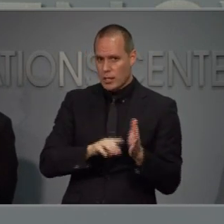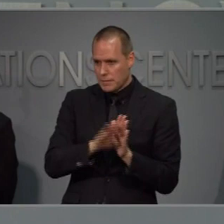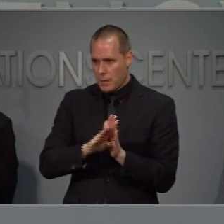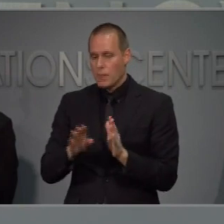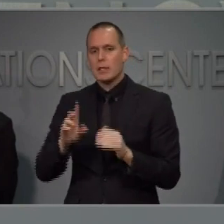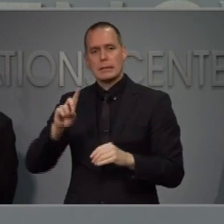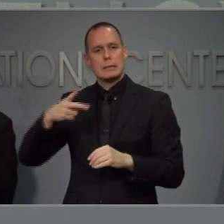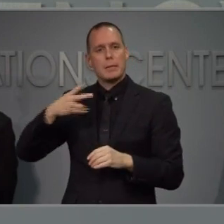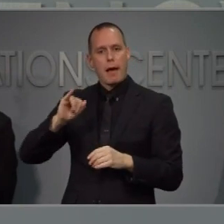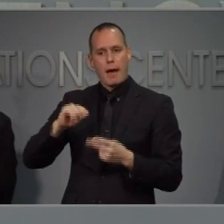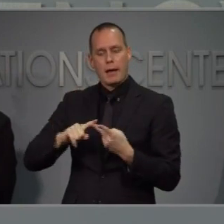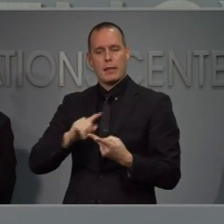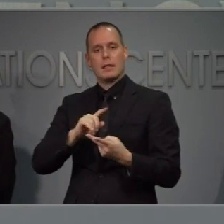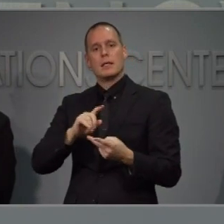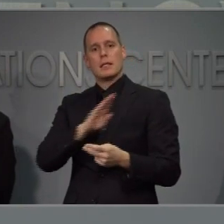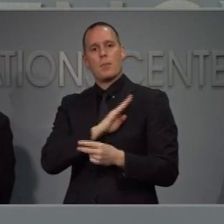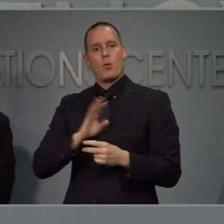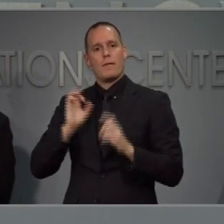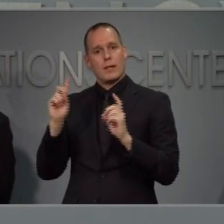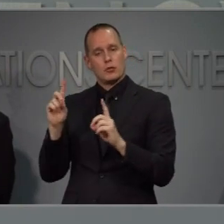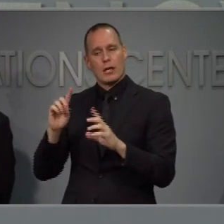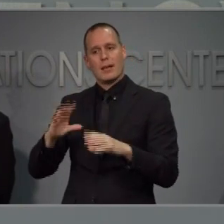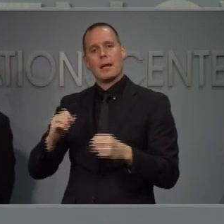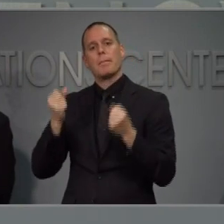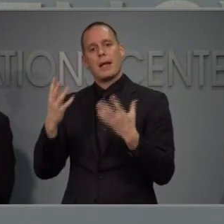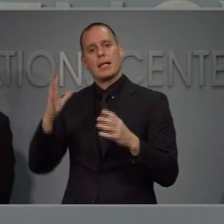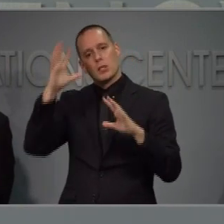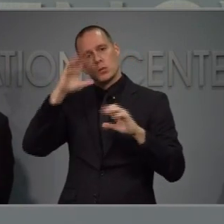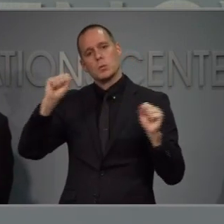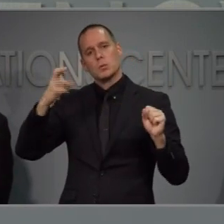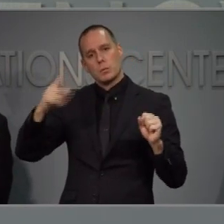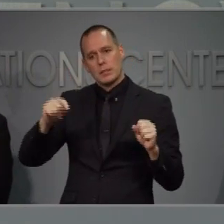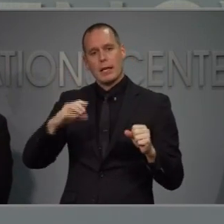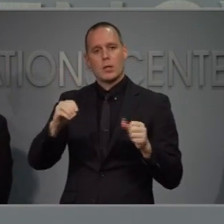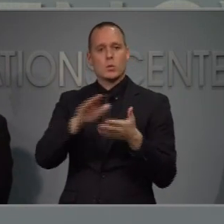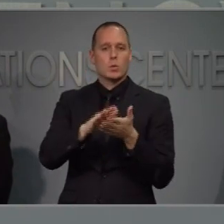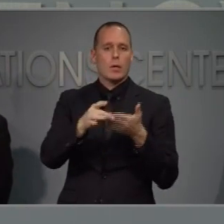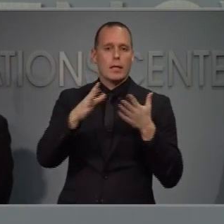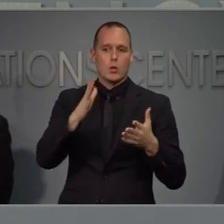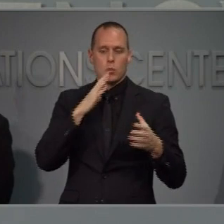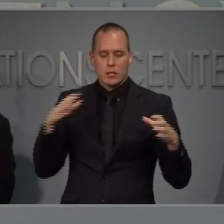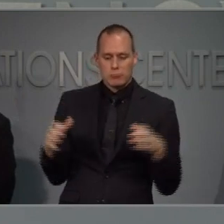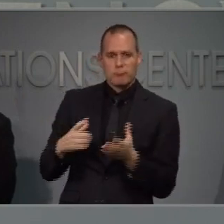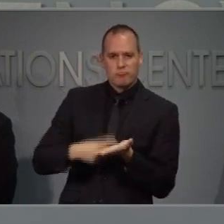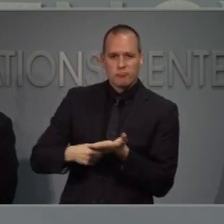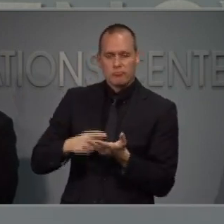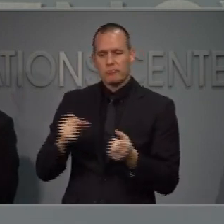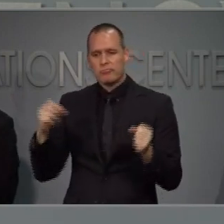Public Instruction, the Board of Education, and of course our many superintendents and school leaders. Thank you.